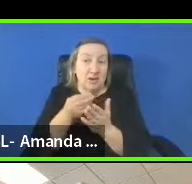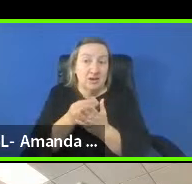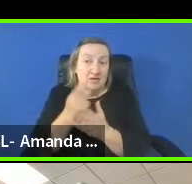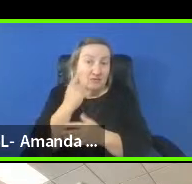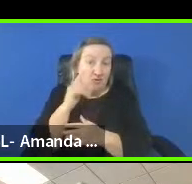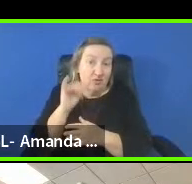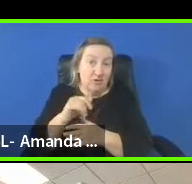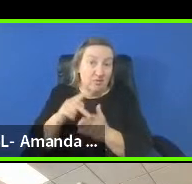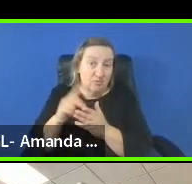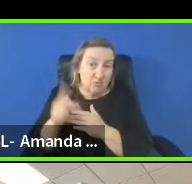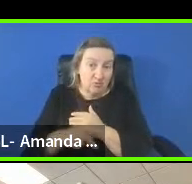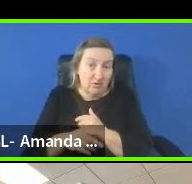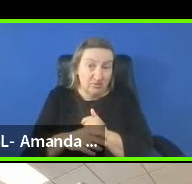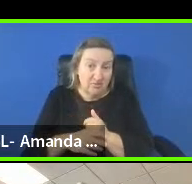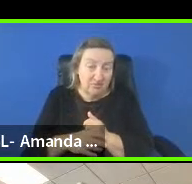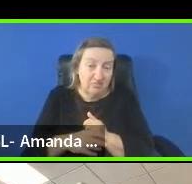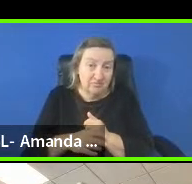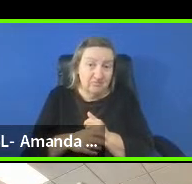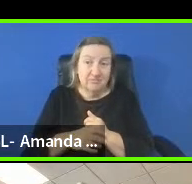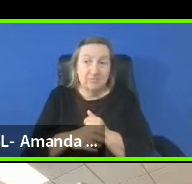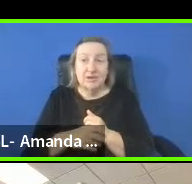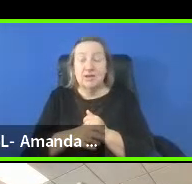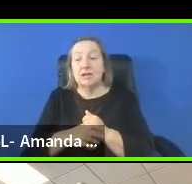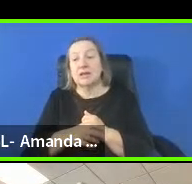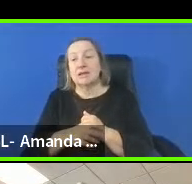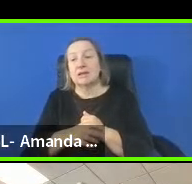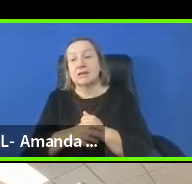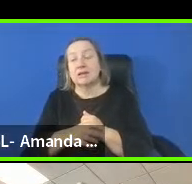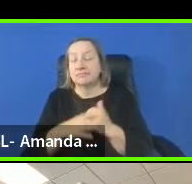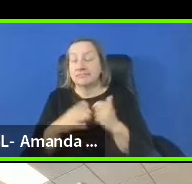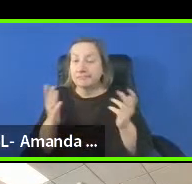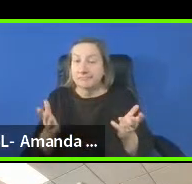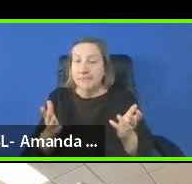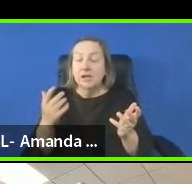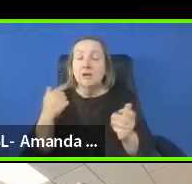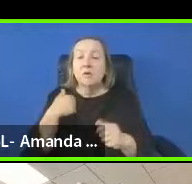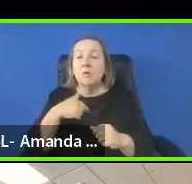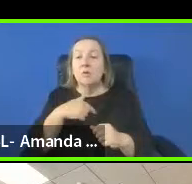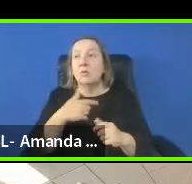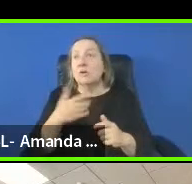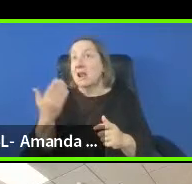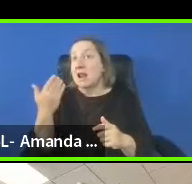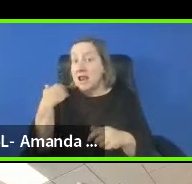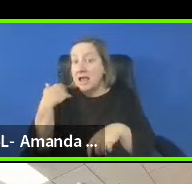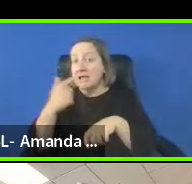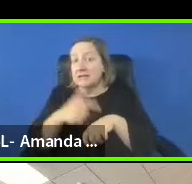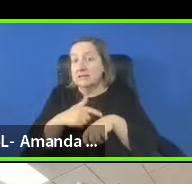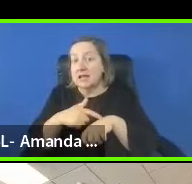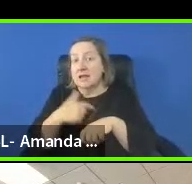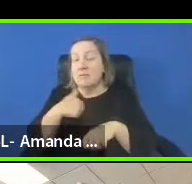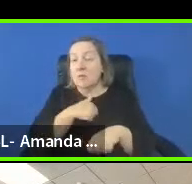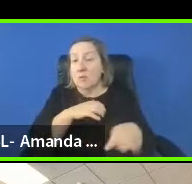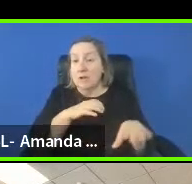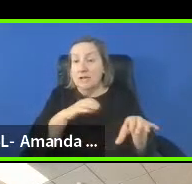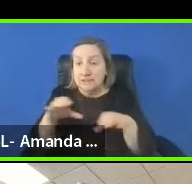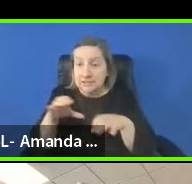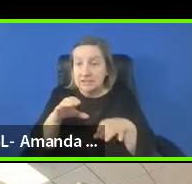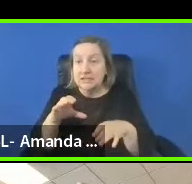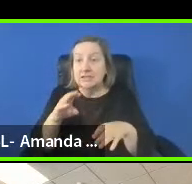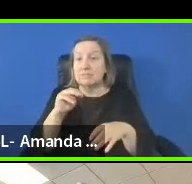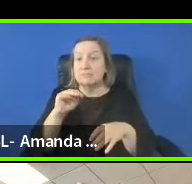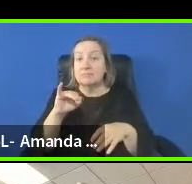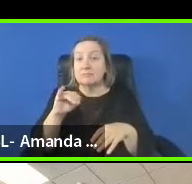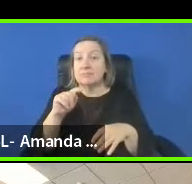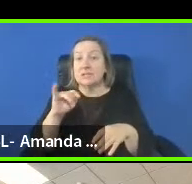program. And the last time we did mitigation,